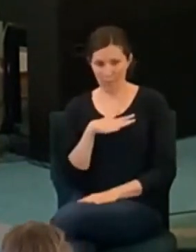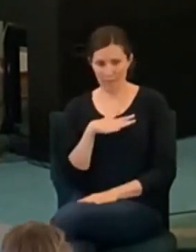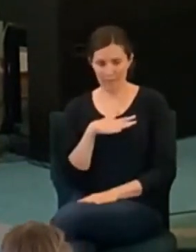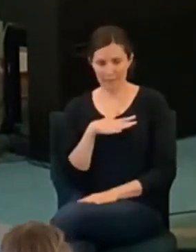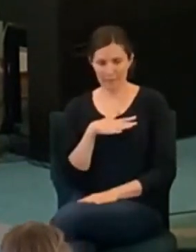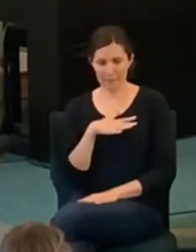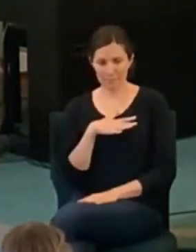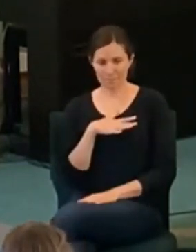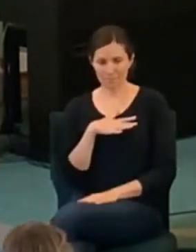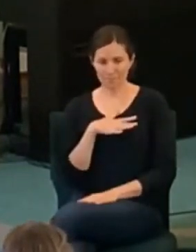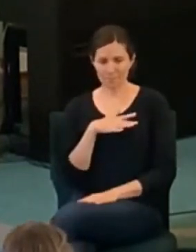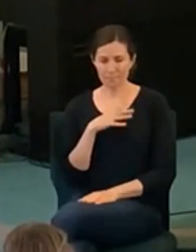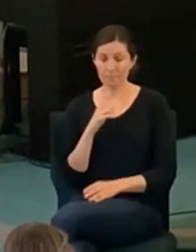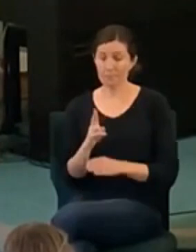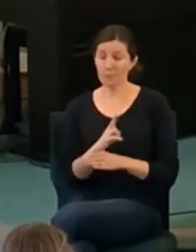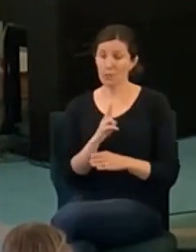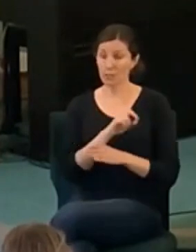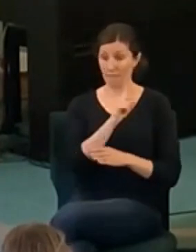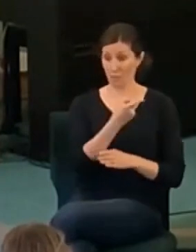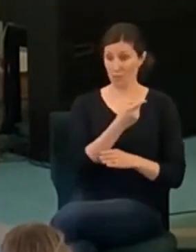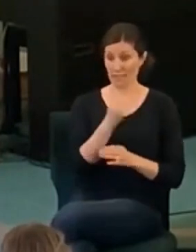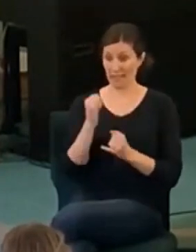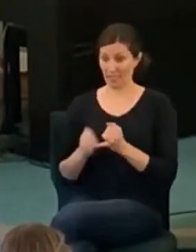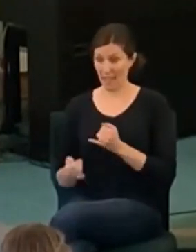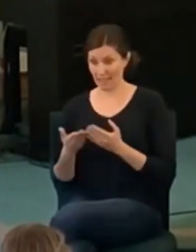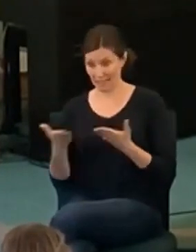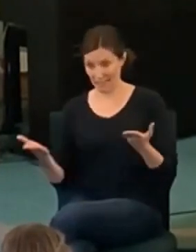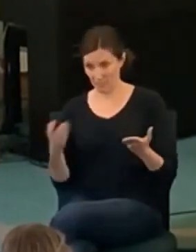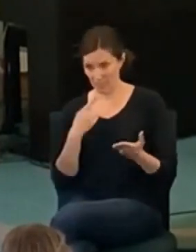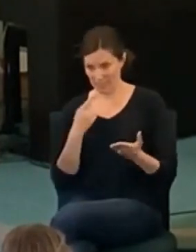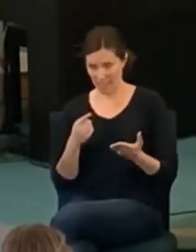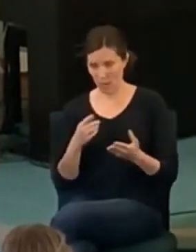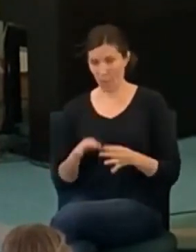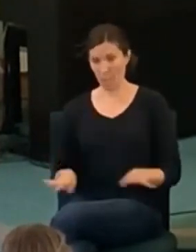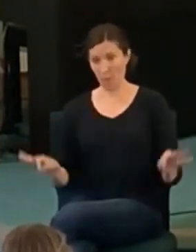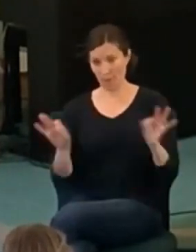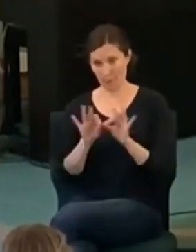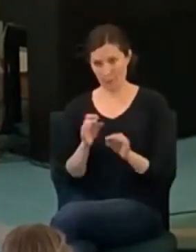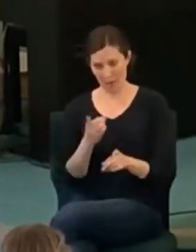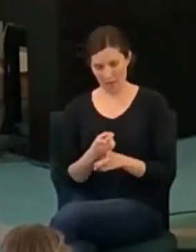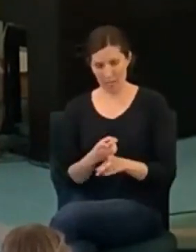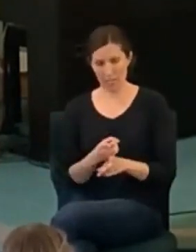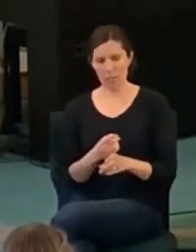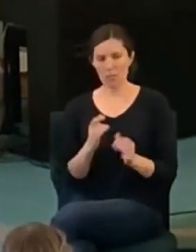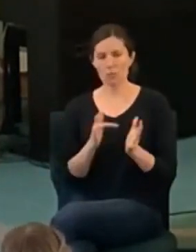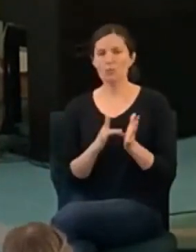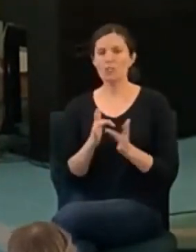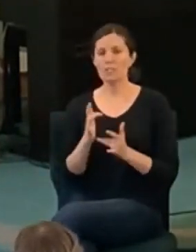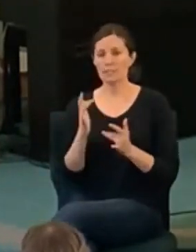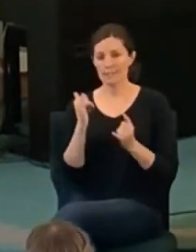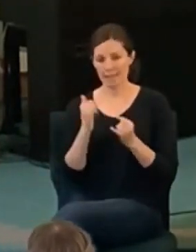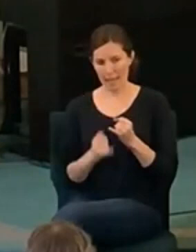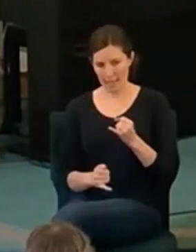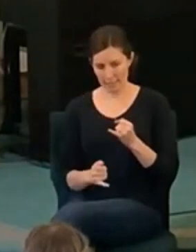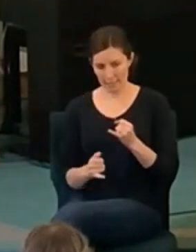So this story, it's a lesson in humility, it's a lesson in grace, but it's also a lesson for us in